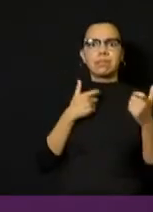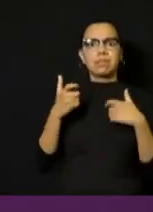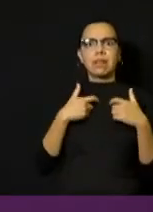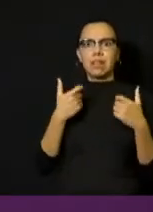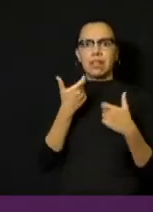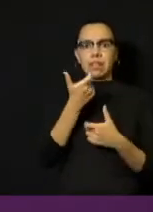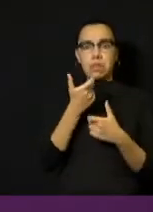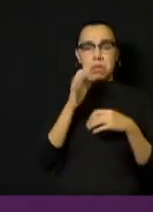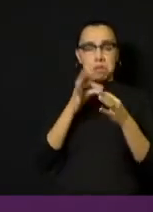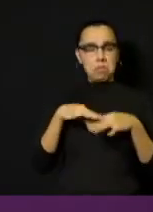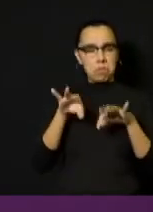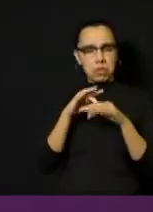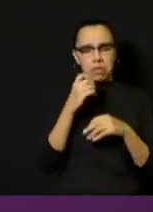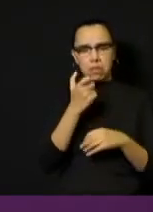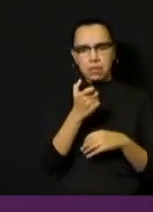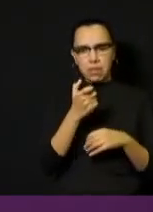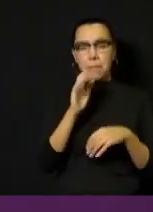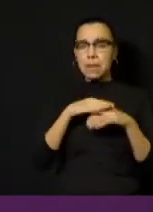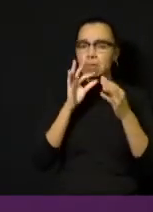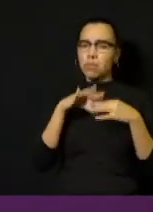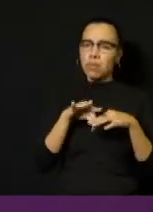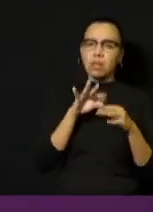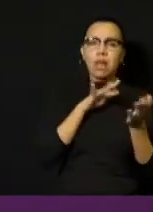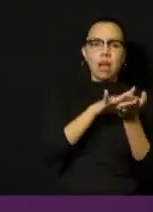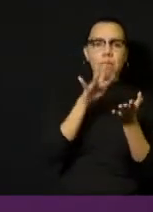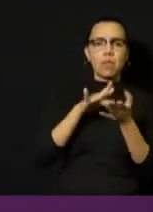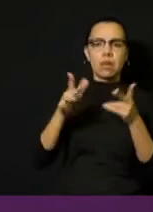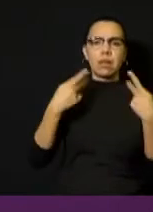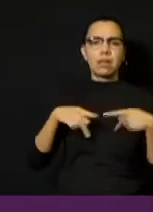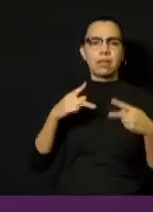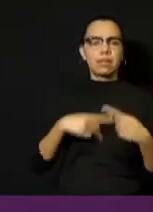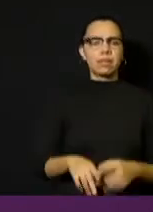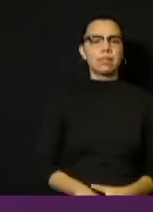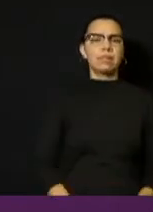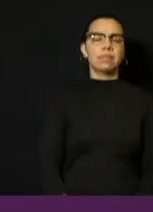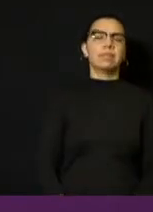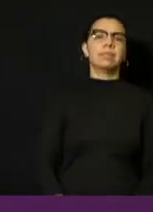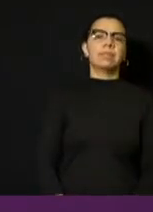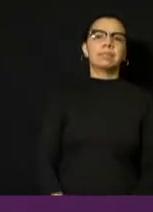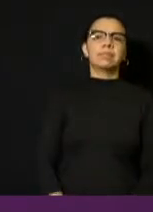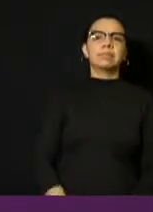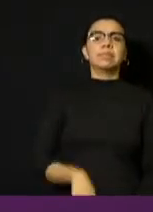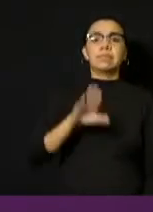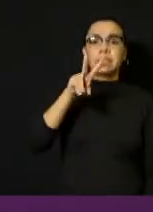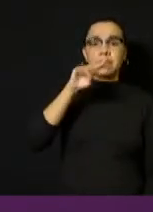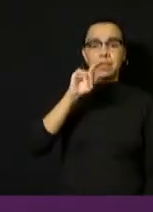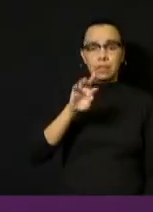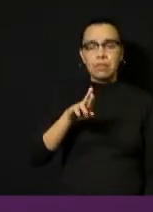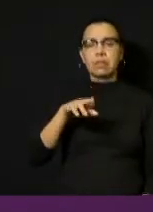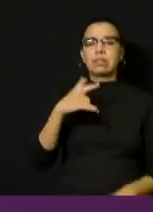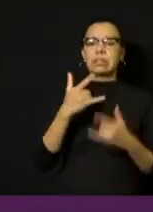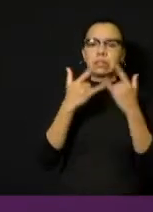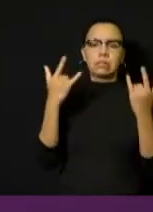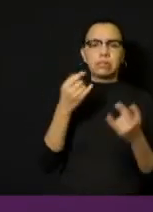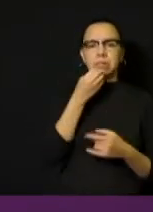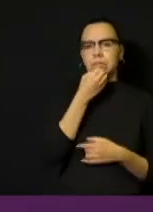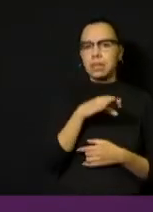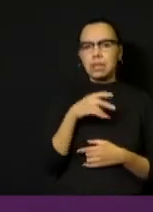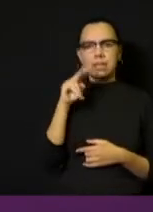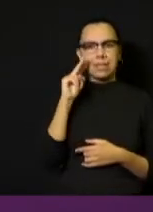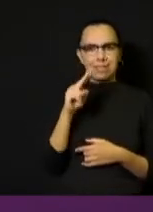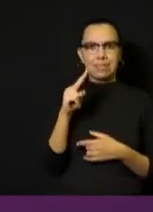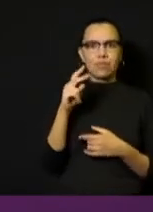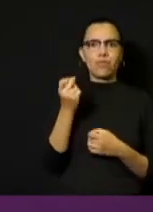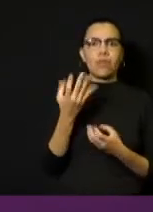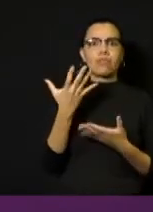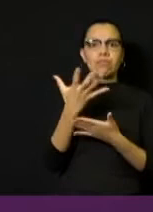you. Money is not important. What matters is helping others. Thank you, Victor. Your story is so